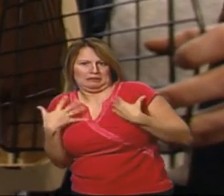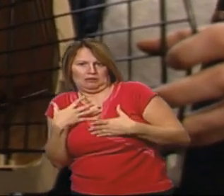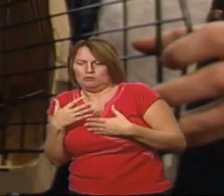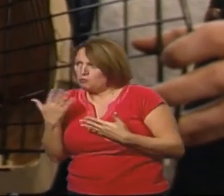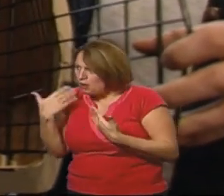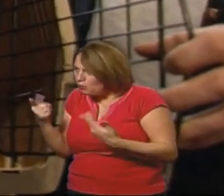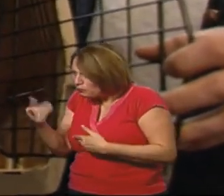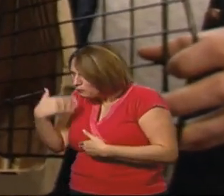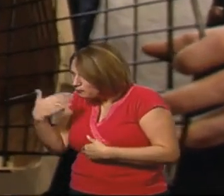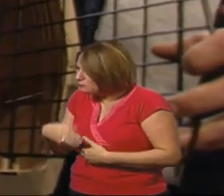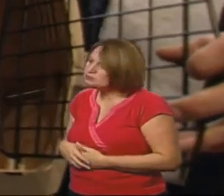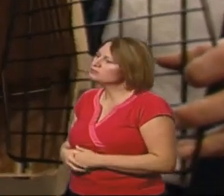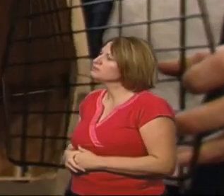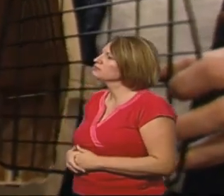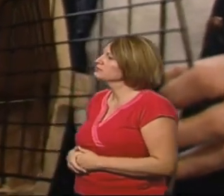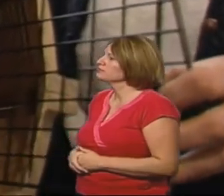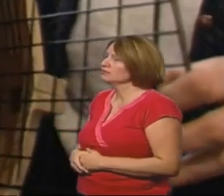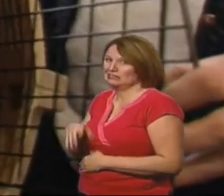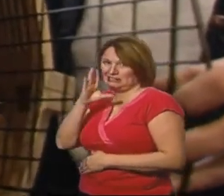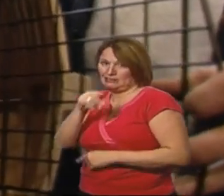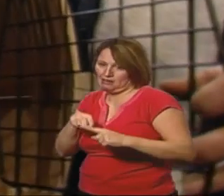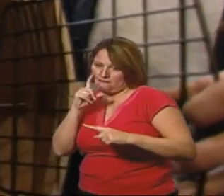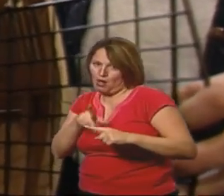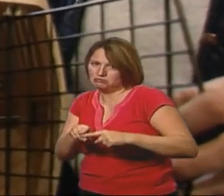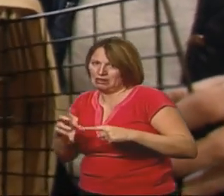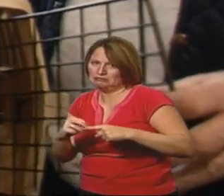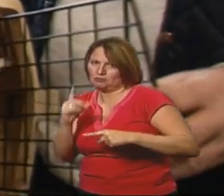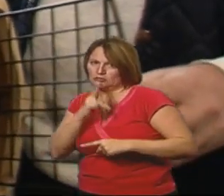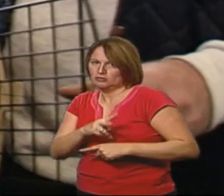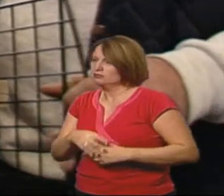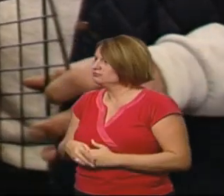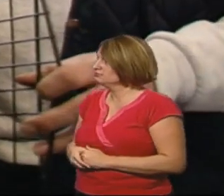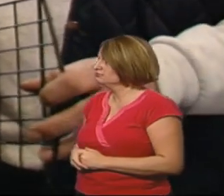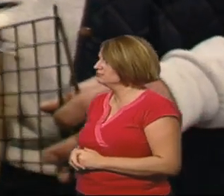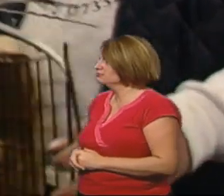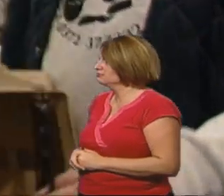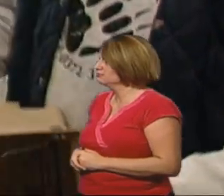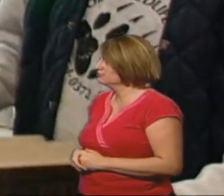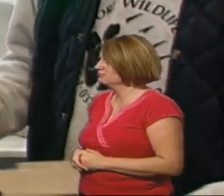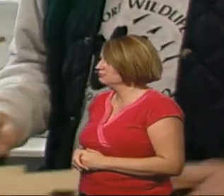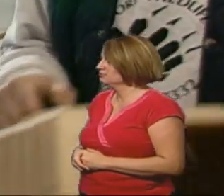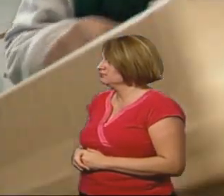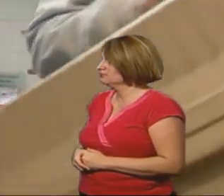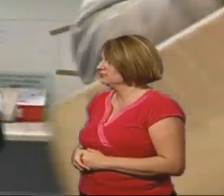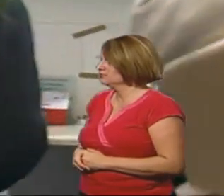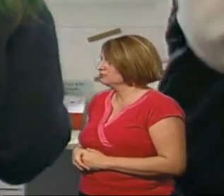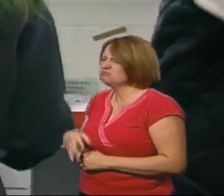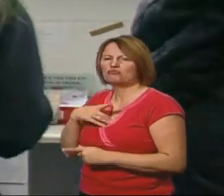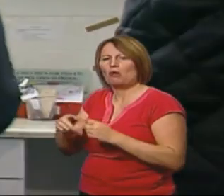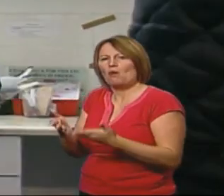you, sweetheart? Point your fingers. Shall we weigh you and see what you weigh, hey? If we possibly